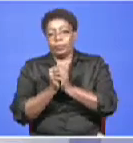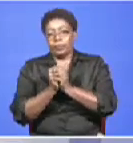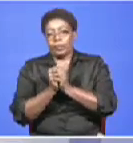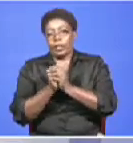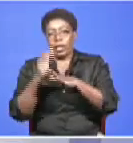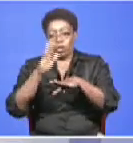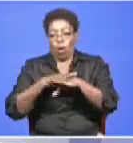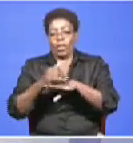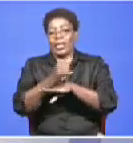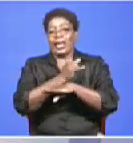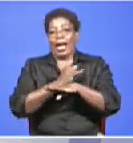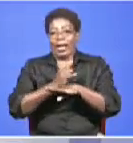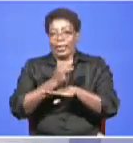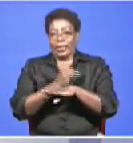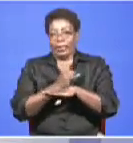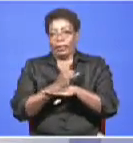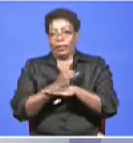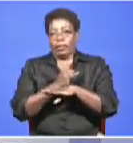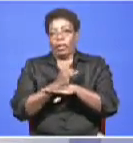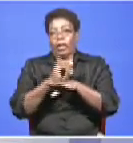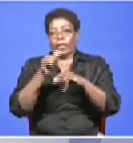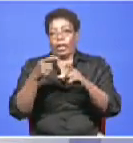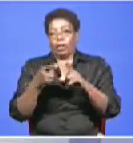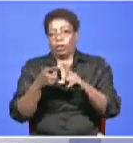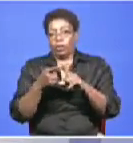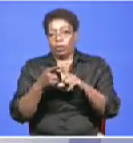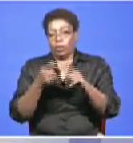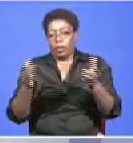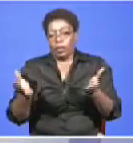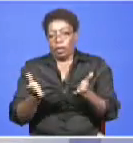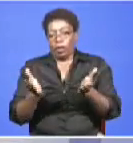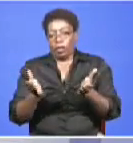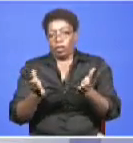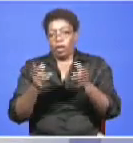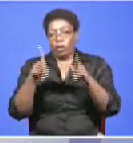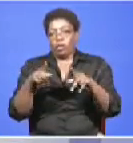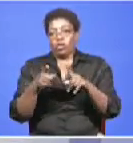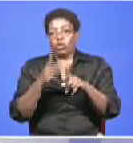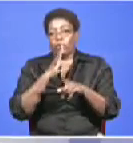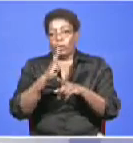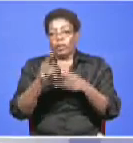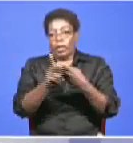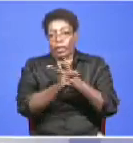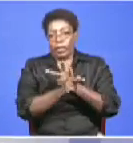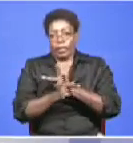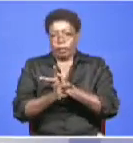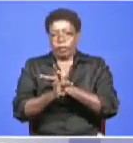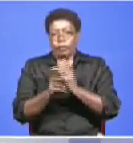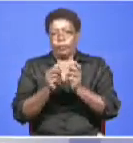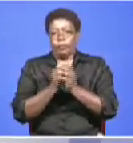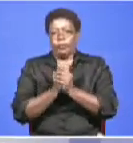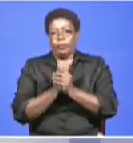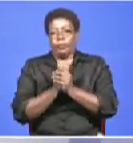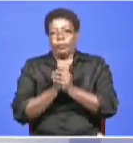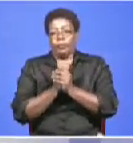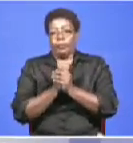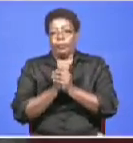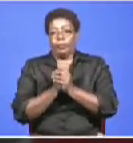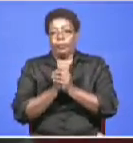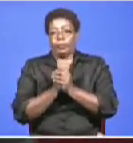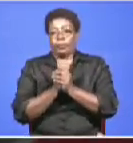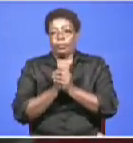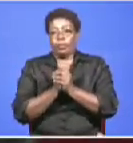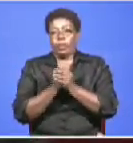island speaking to farmers, touring packing houses and urging residents to take precaution. Here's Desmond Sanders.